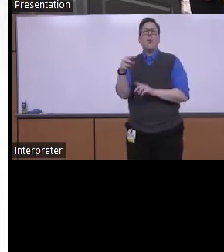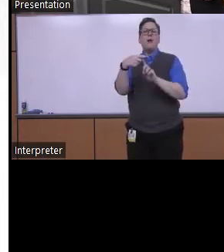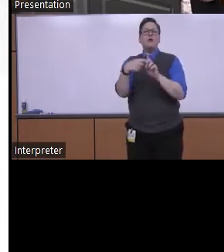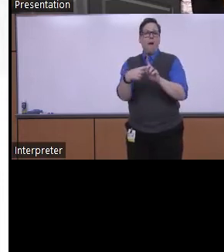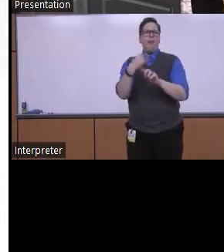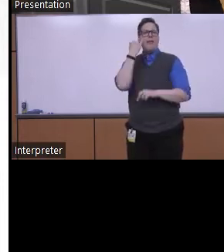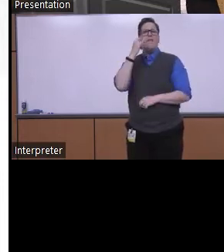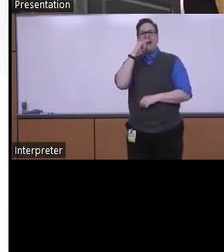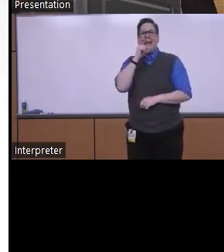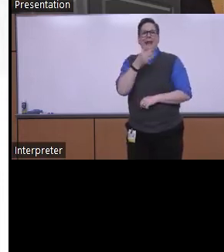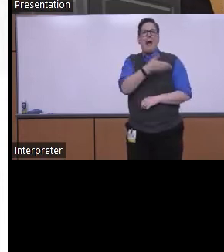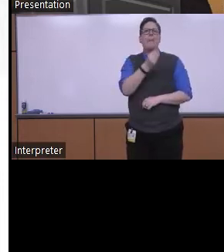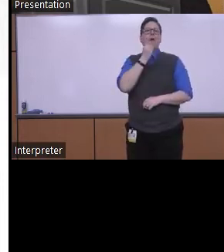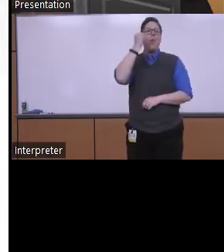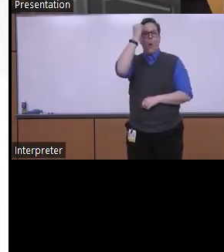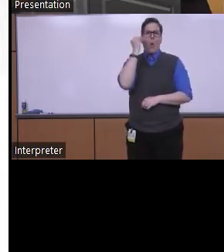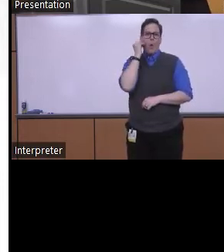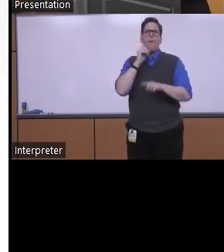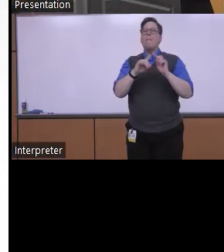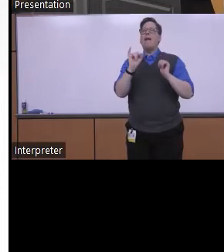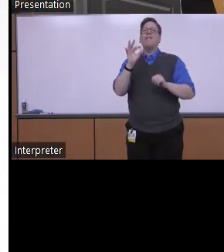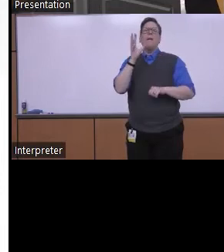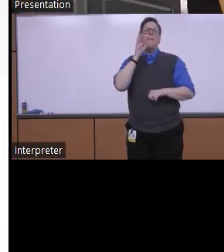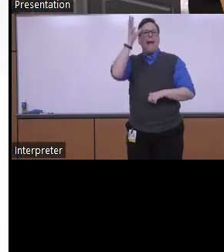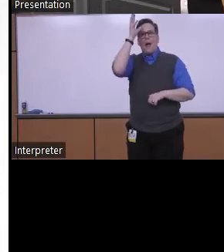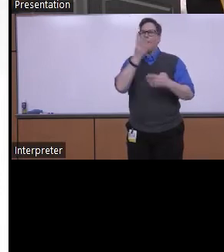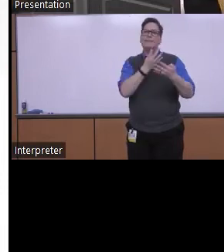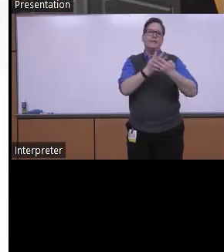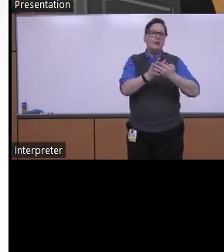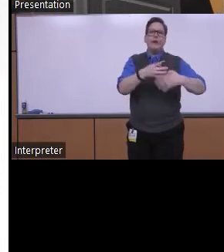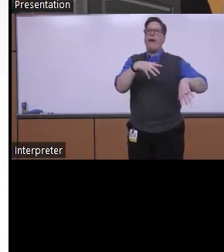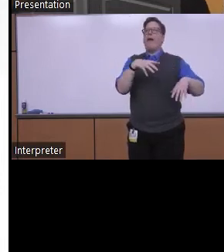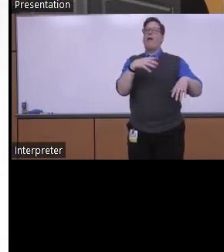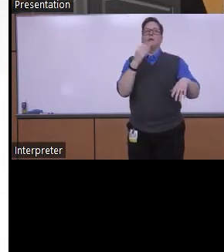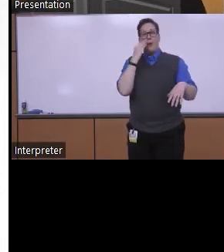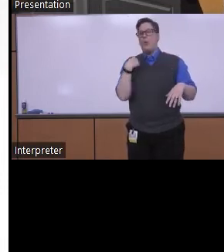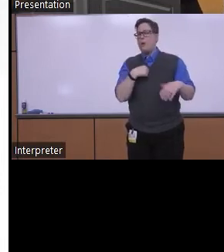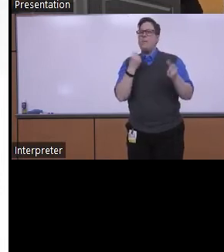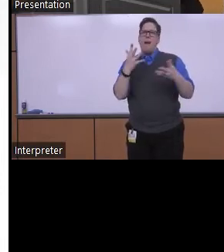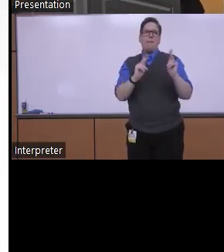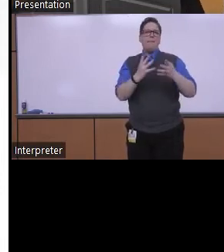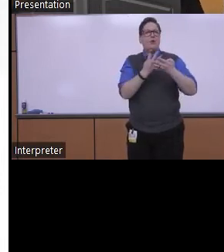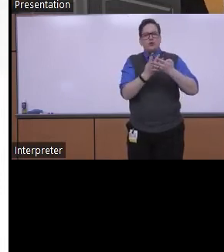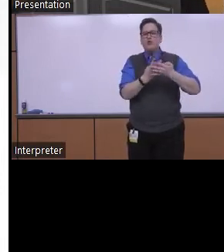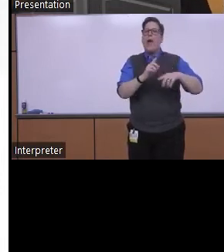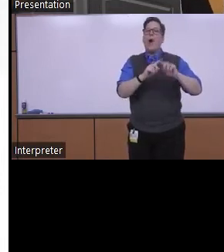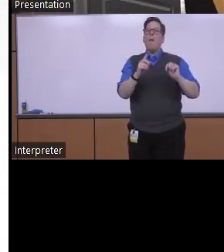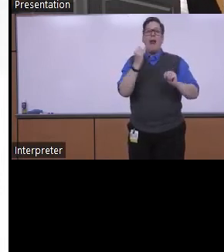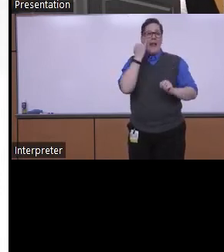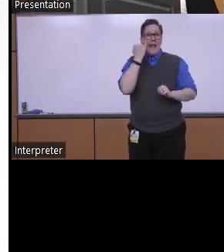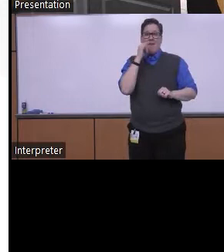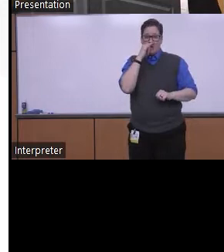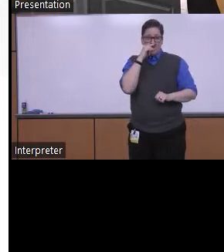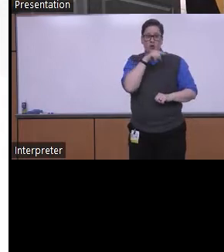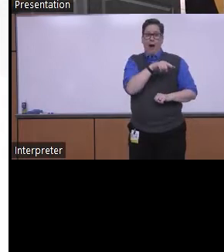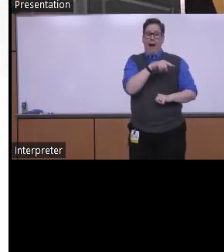is no allegations of abuse, if a parent is serving a sentence in the country that incarcerates the most people in the world. So even if the